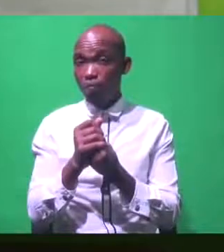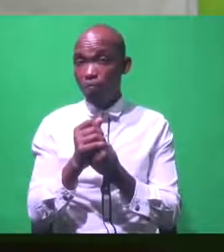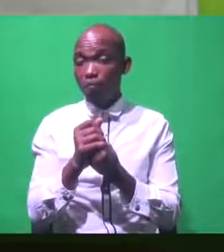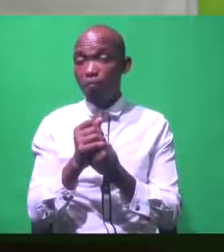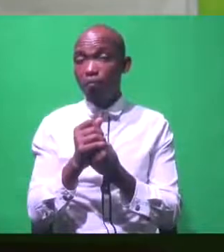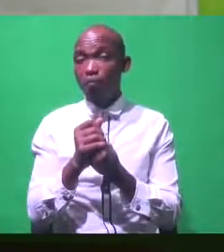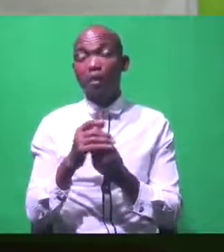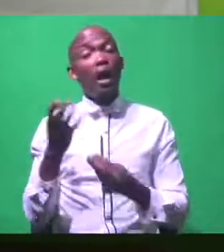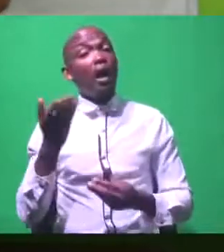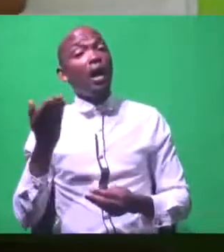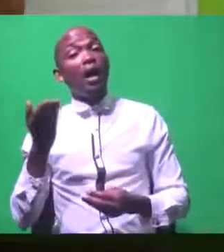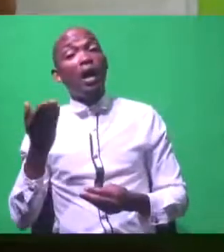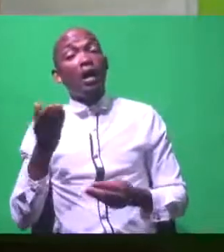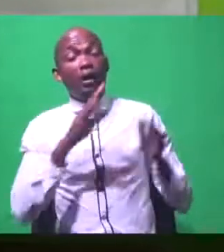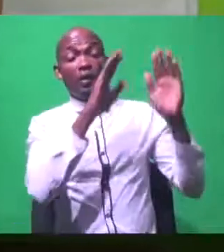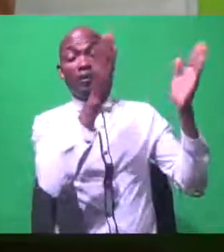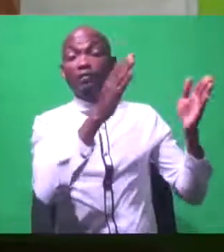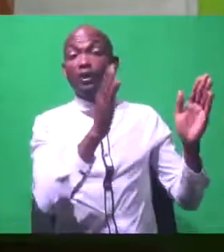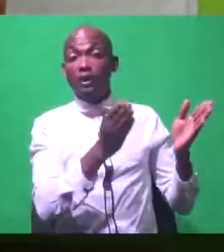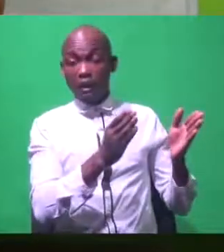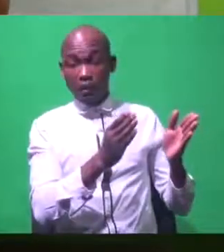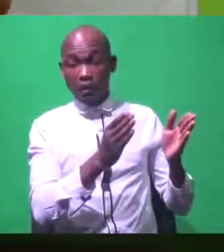Another feature of colonial